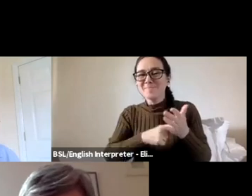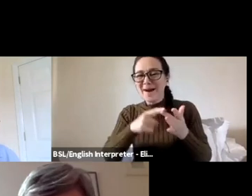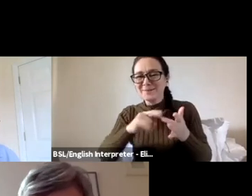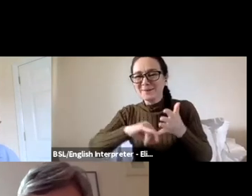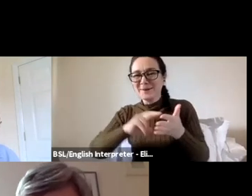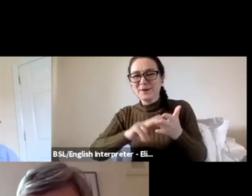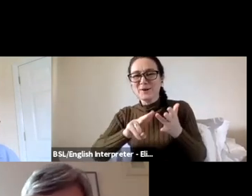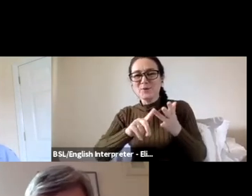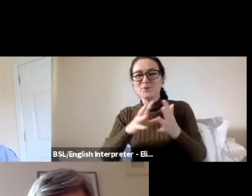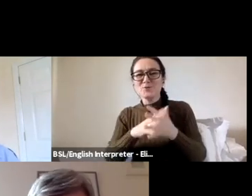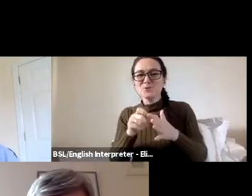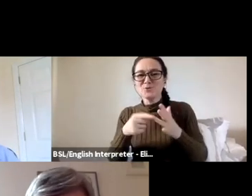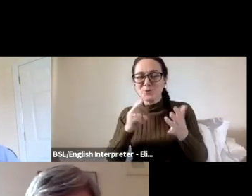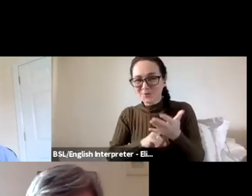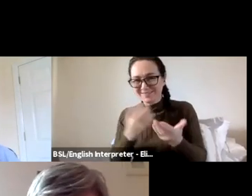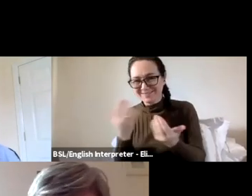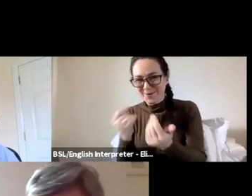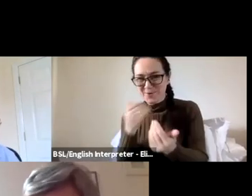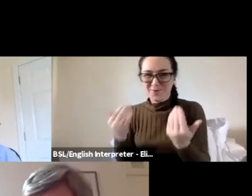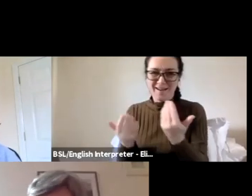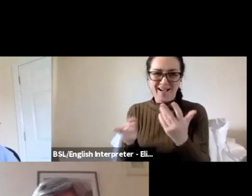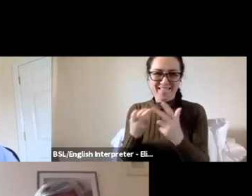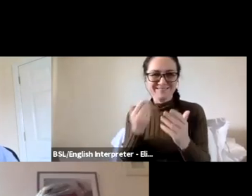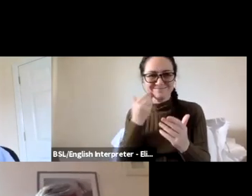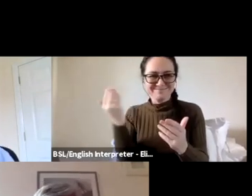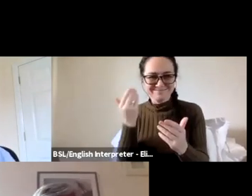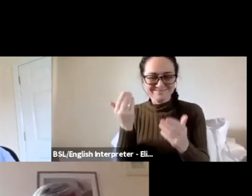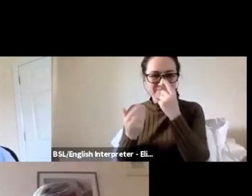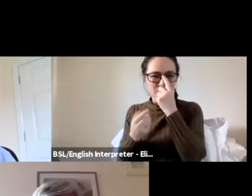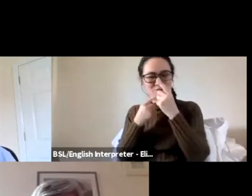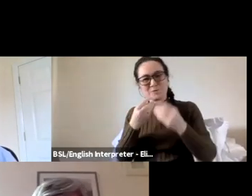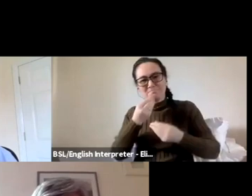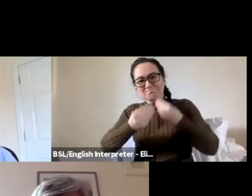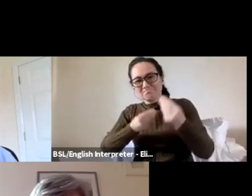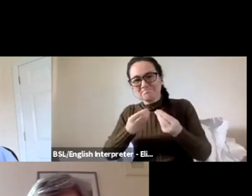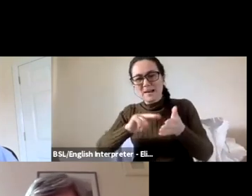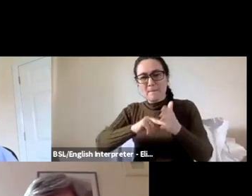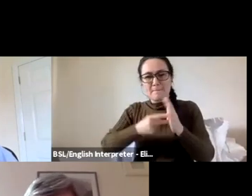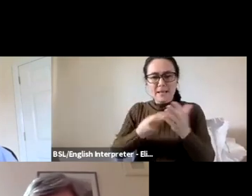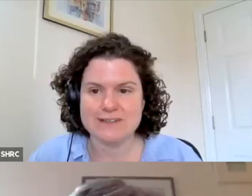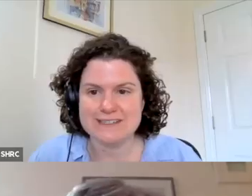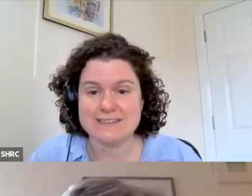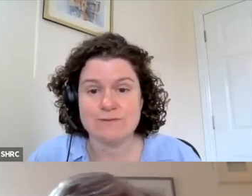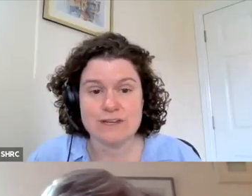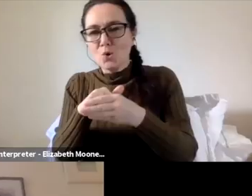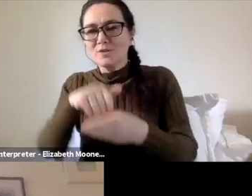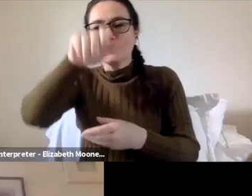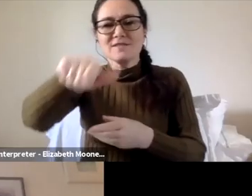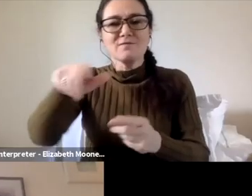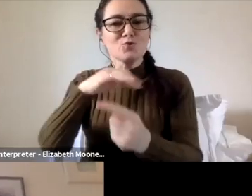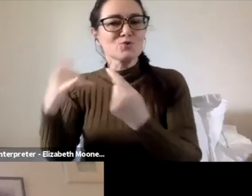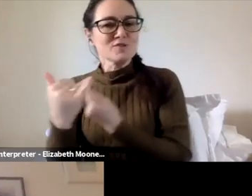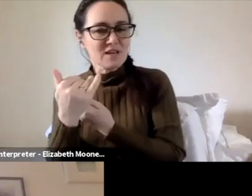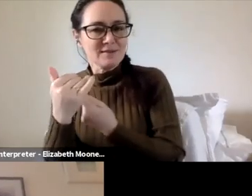tag team kind of thing on some of our plans around including civil society organisations and rights